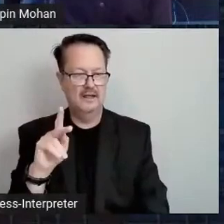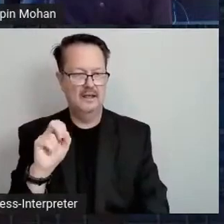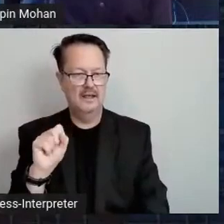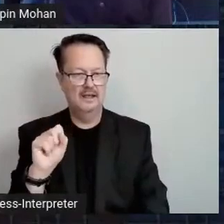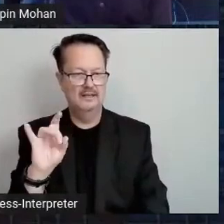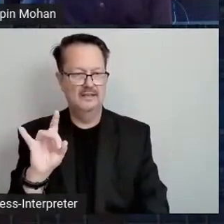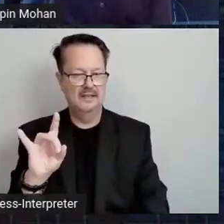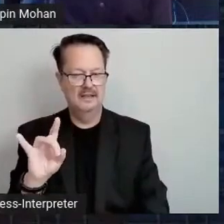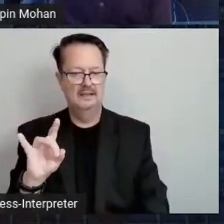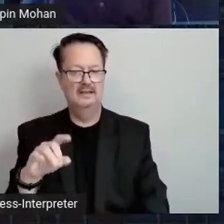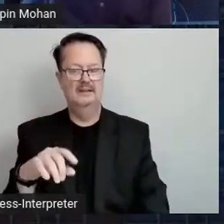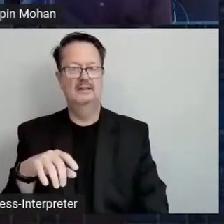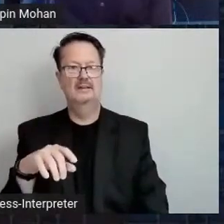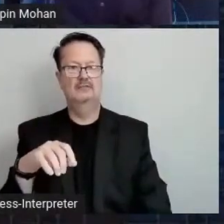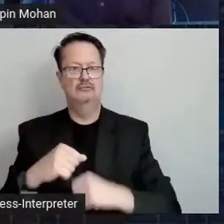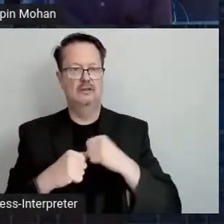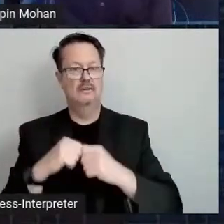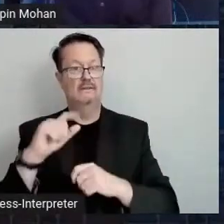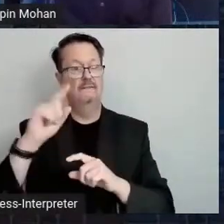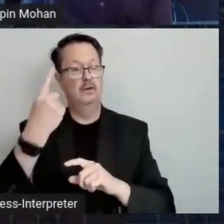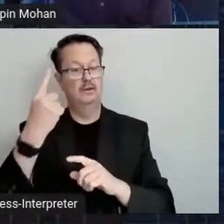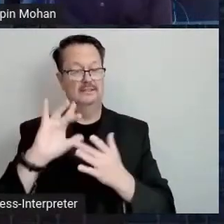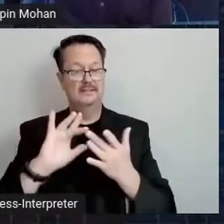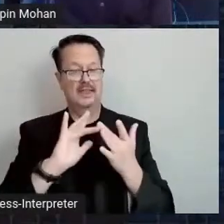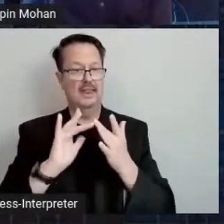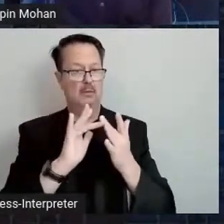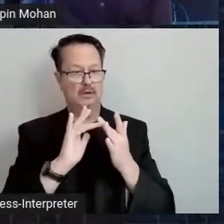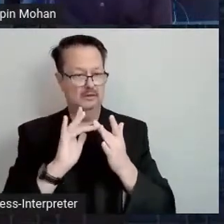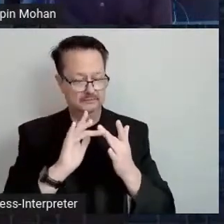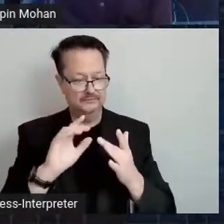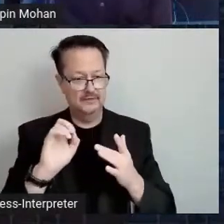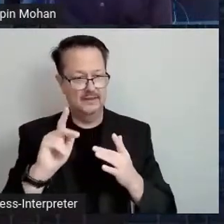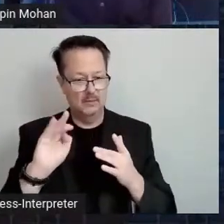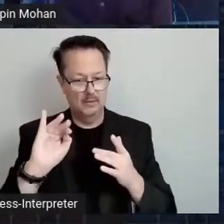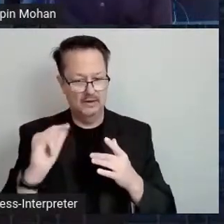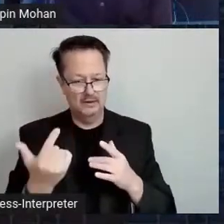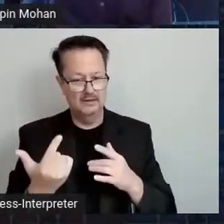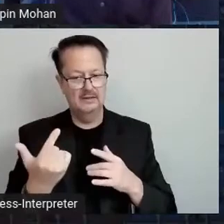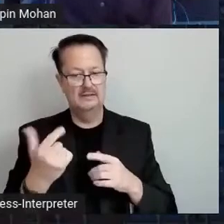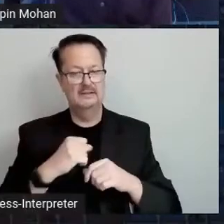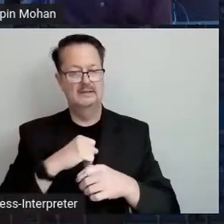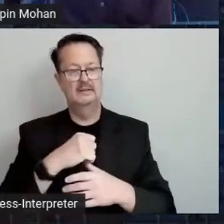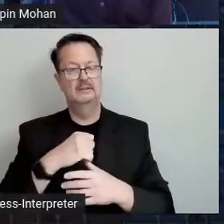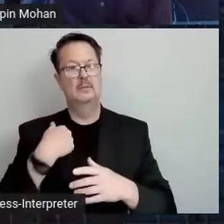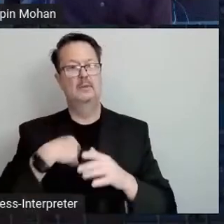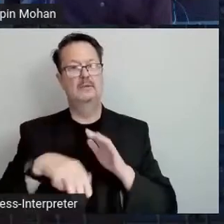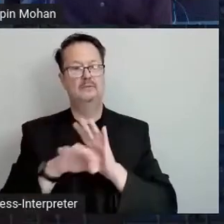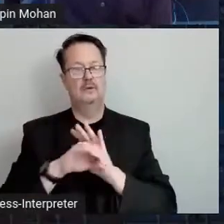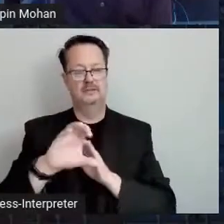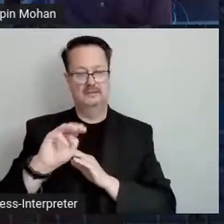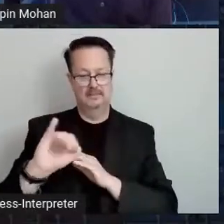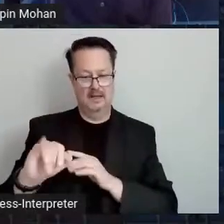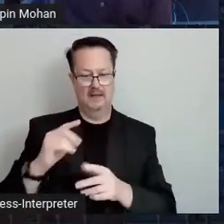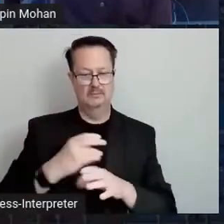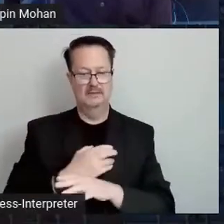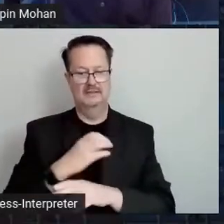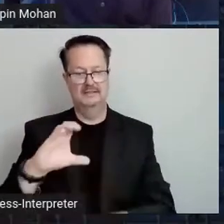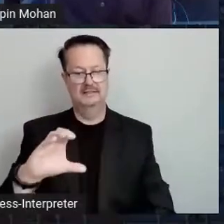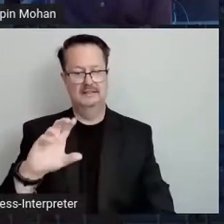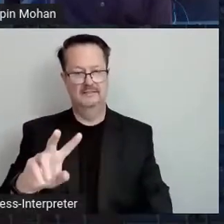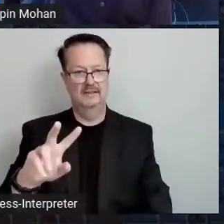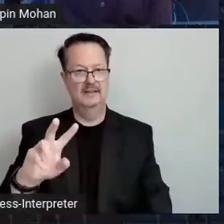first section over here is the networking section. So we've chosen our CNI to be Cilium over